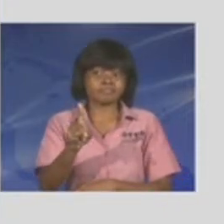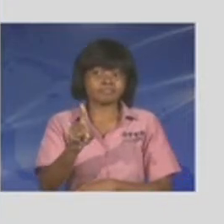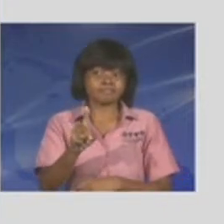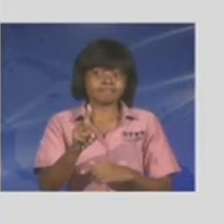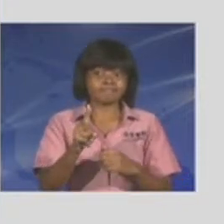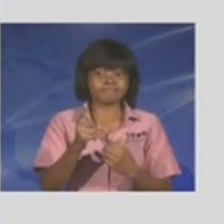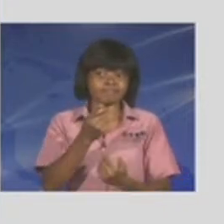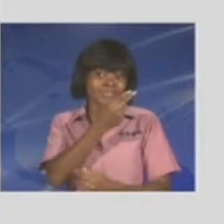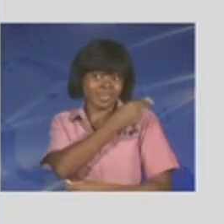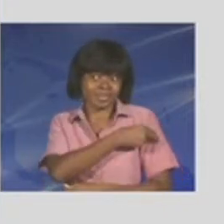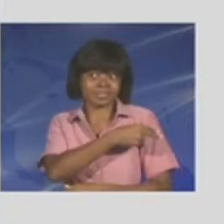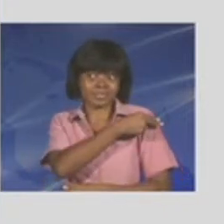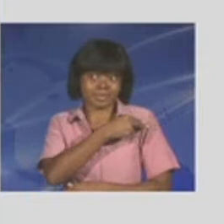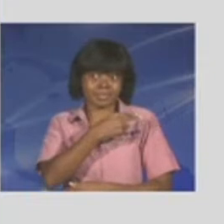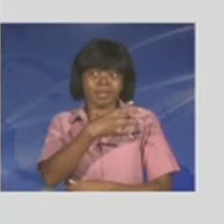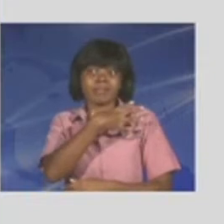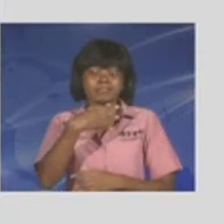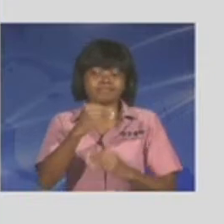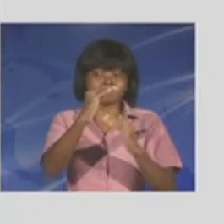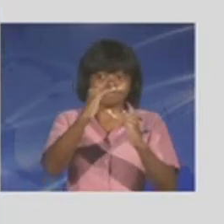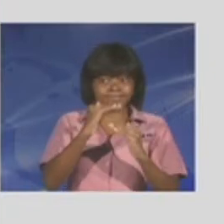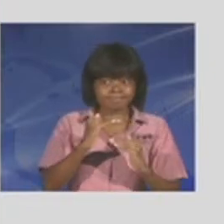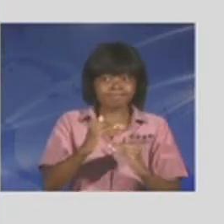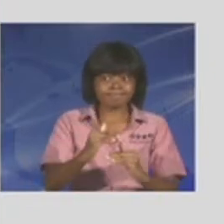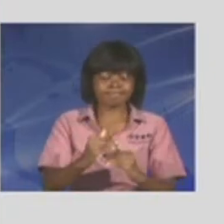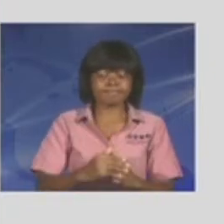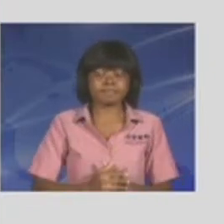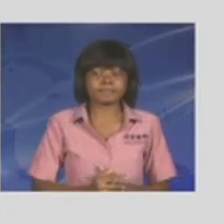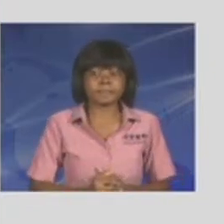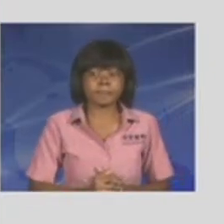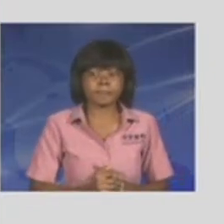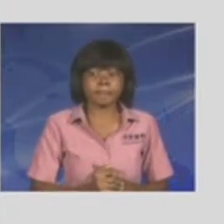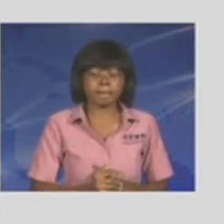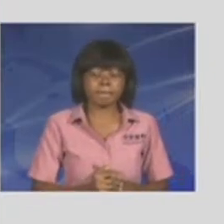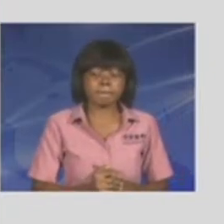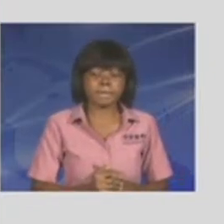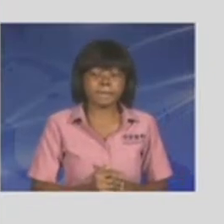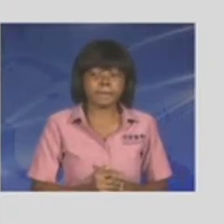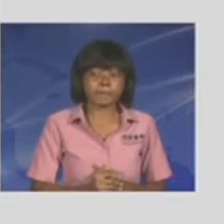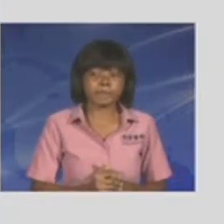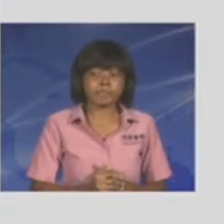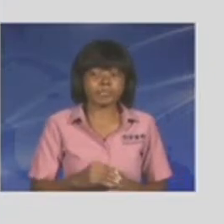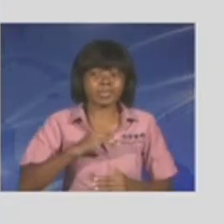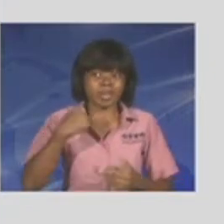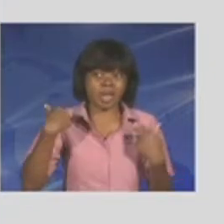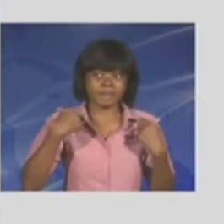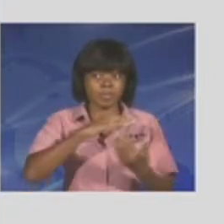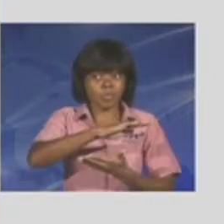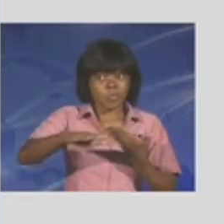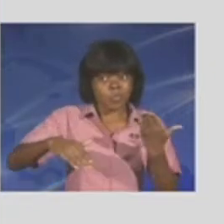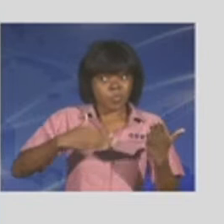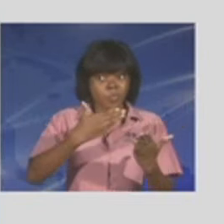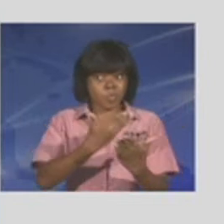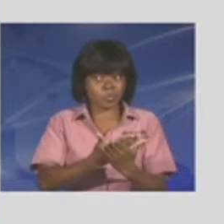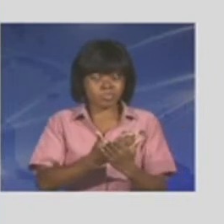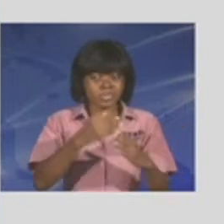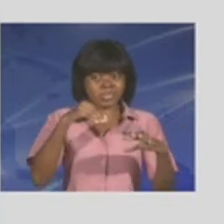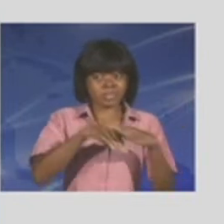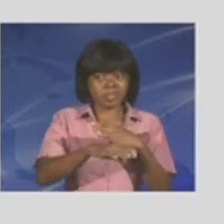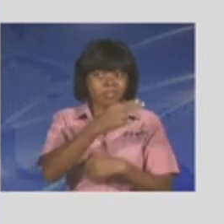and the hospital. And just to break that down a little further, so we have in total number of persons in